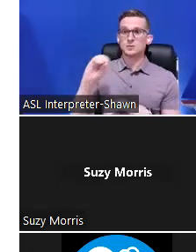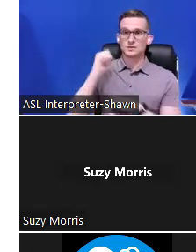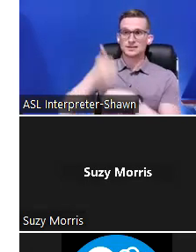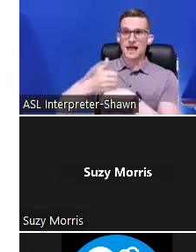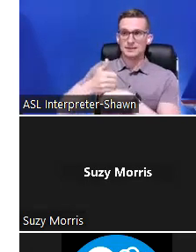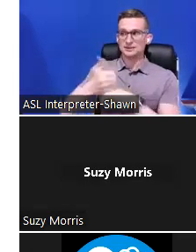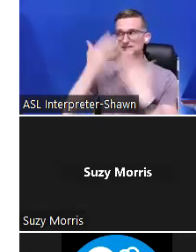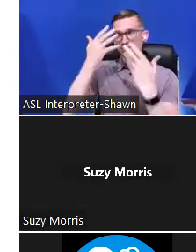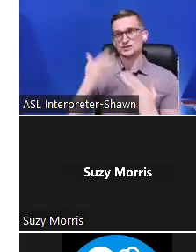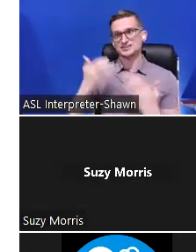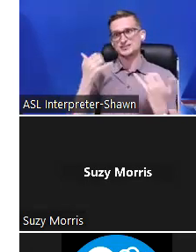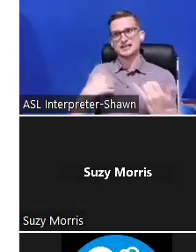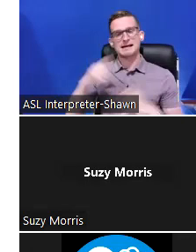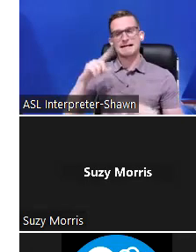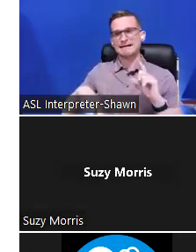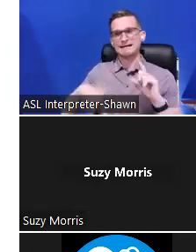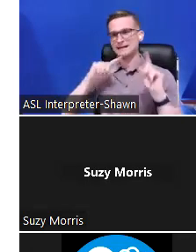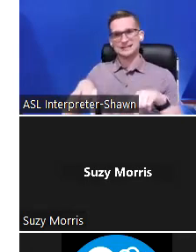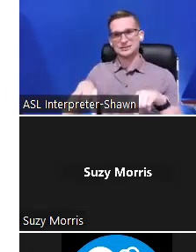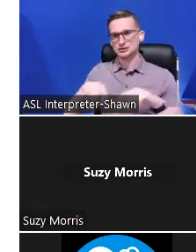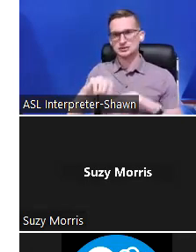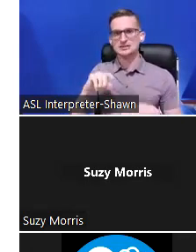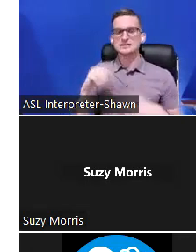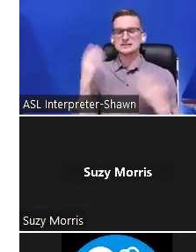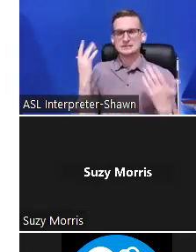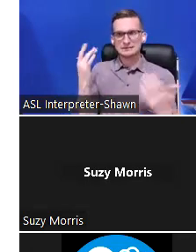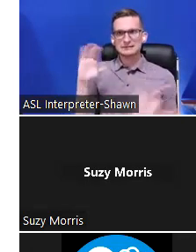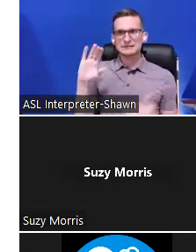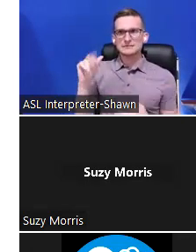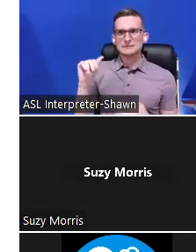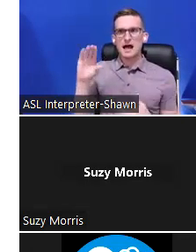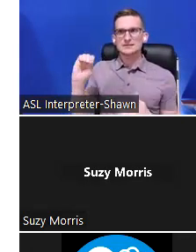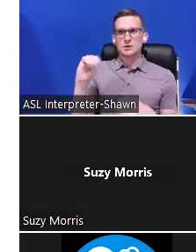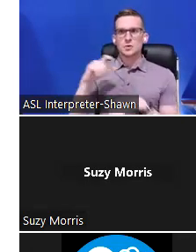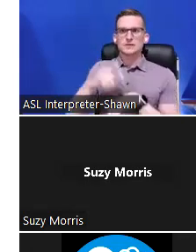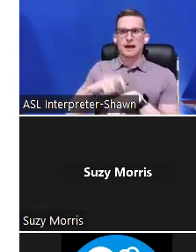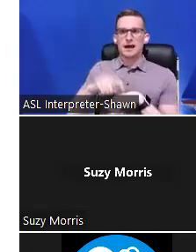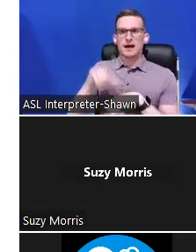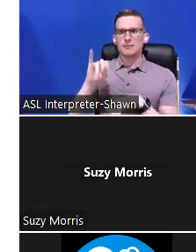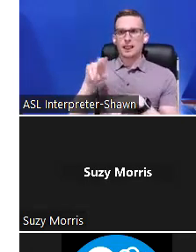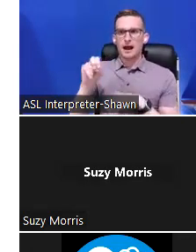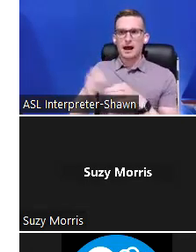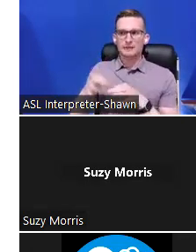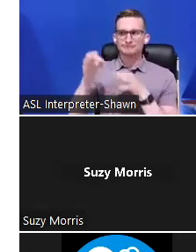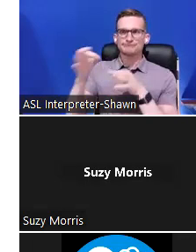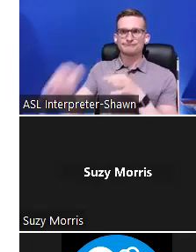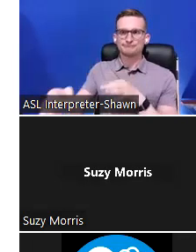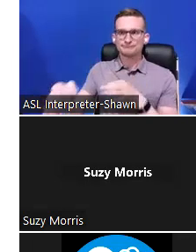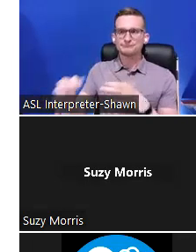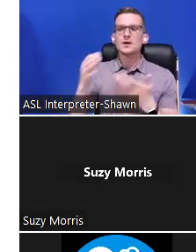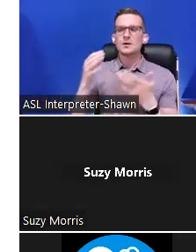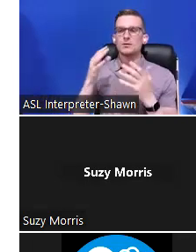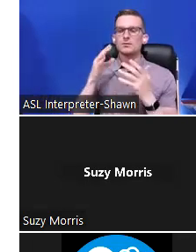that today. With the delay of the BHA timeline, there will be more specific